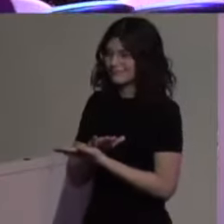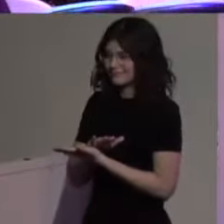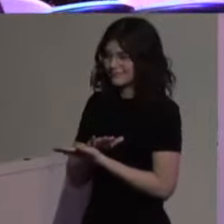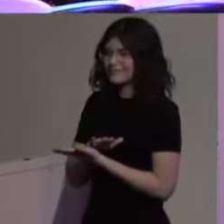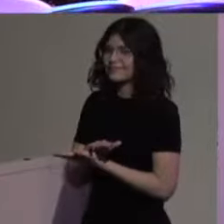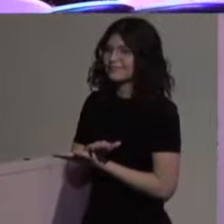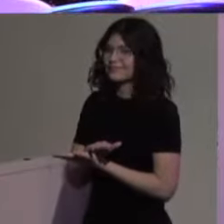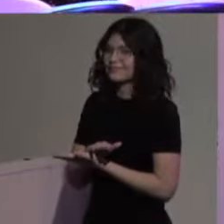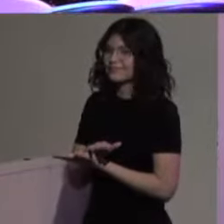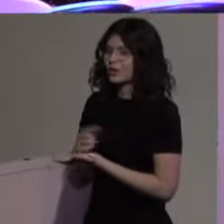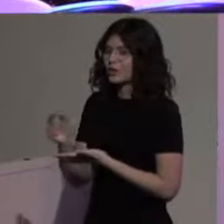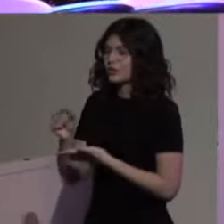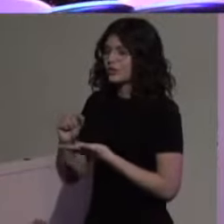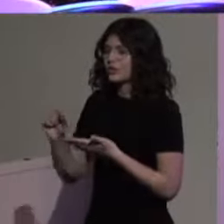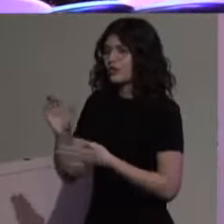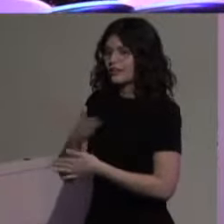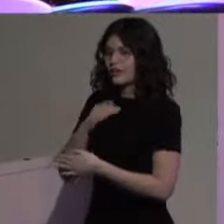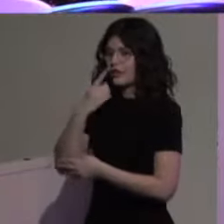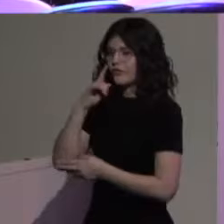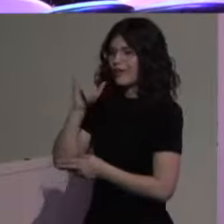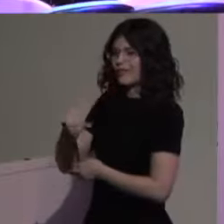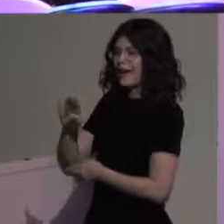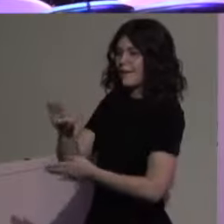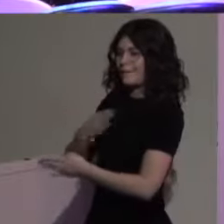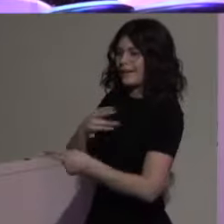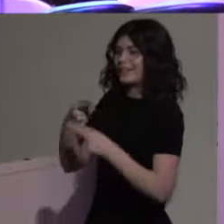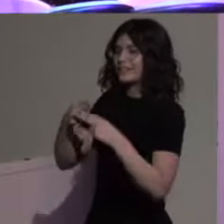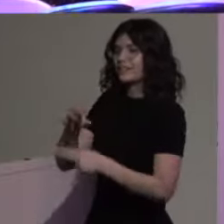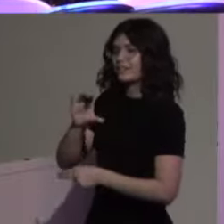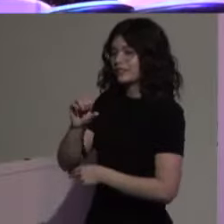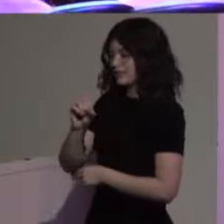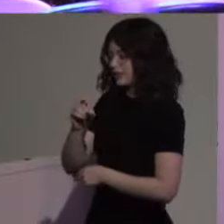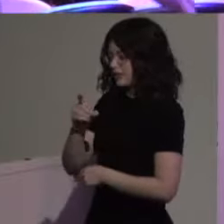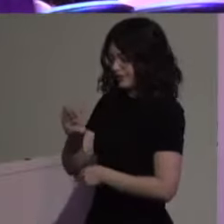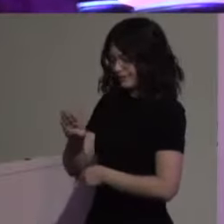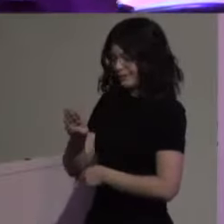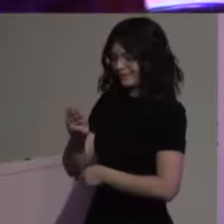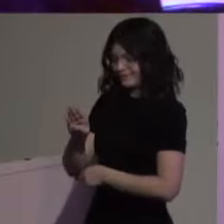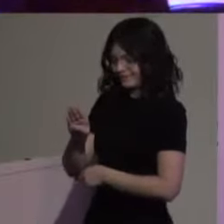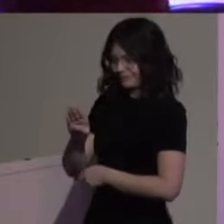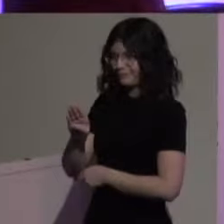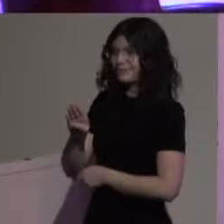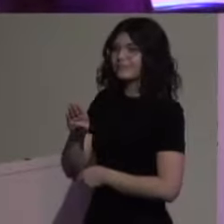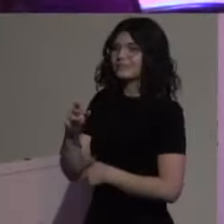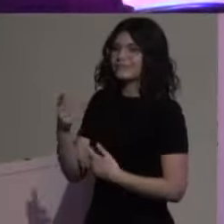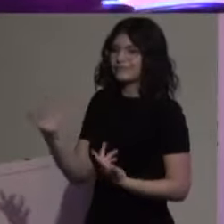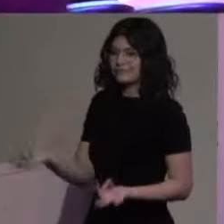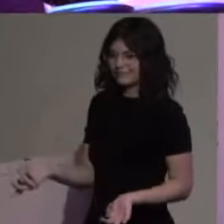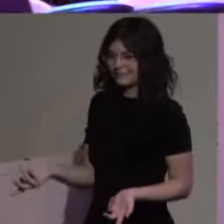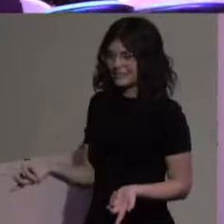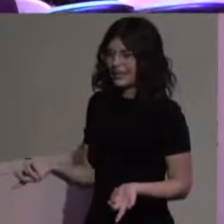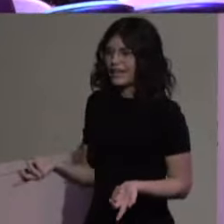She wrote a song for that band. It's called CSDB. And